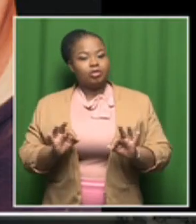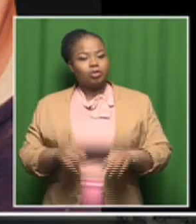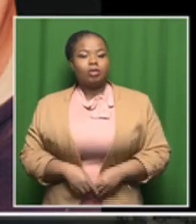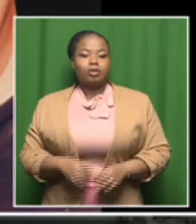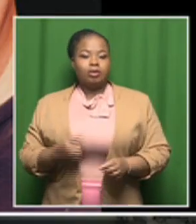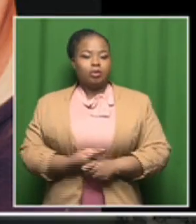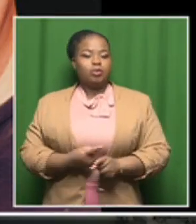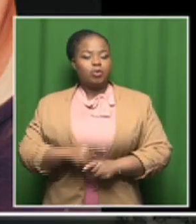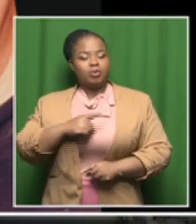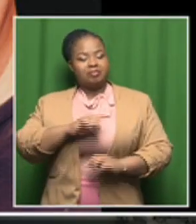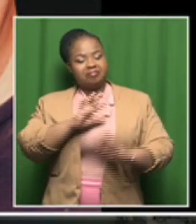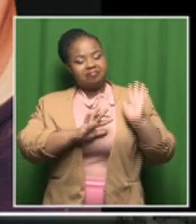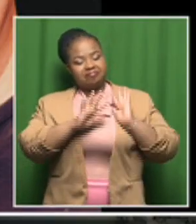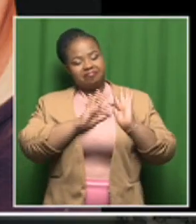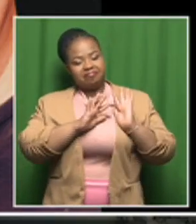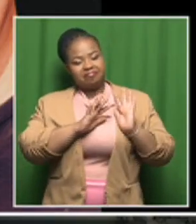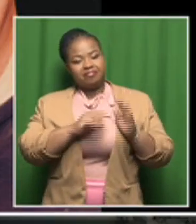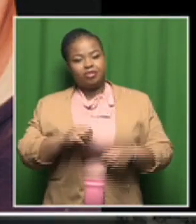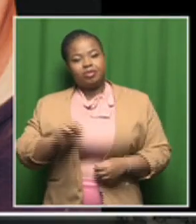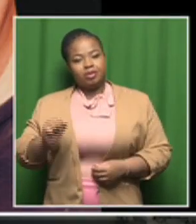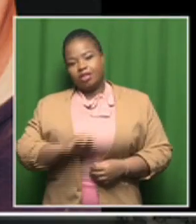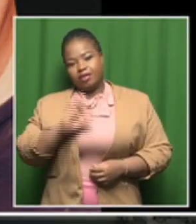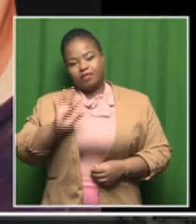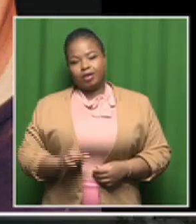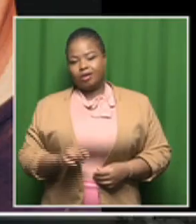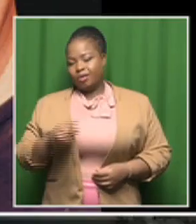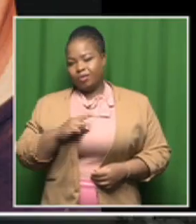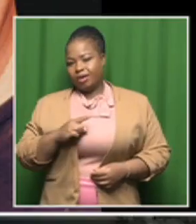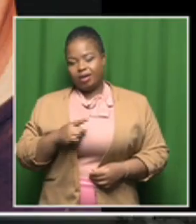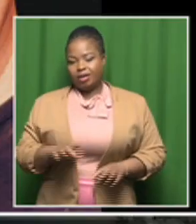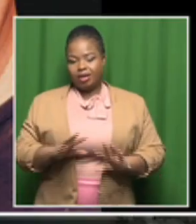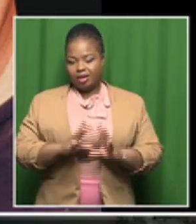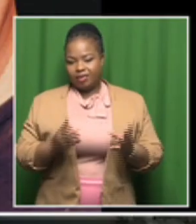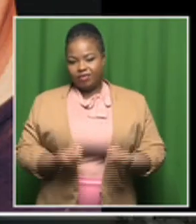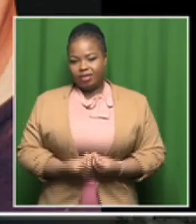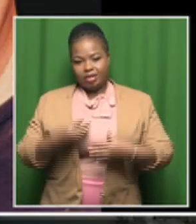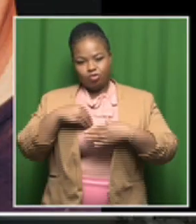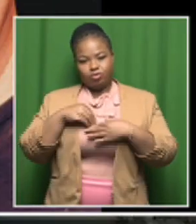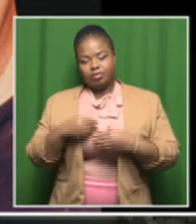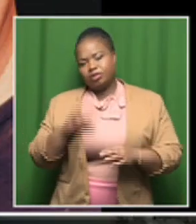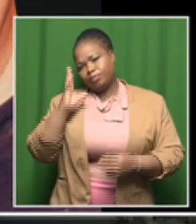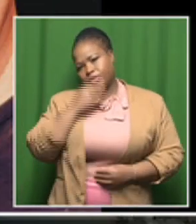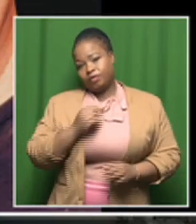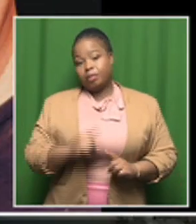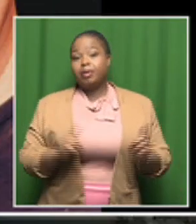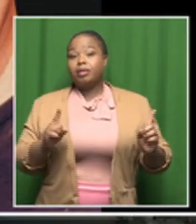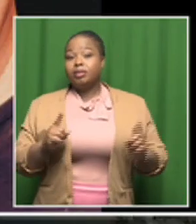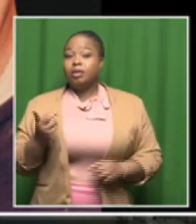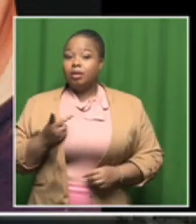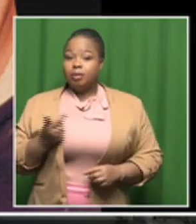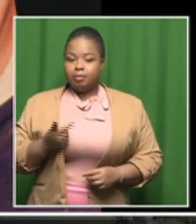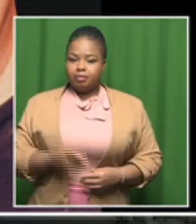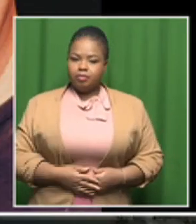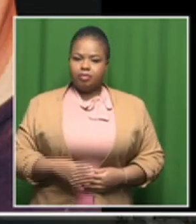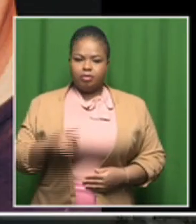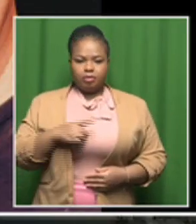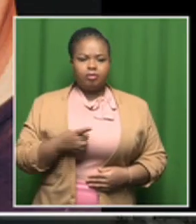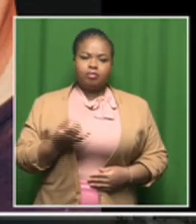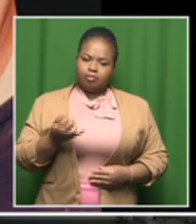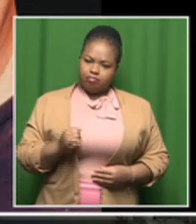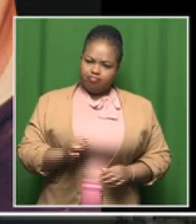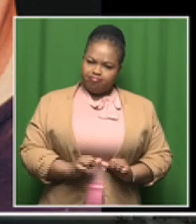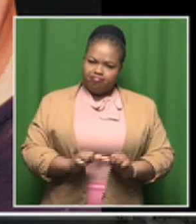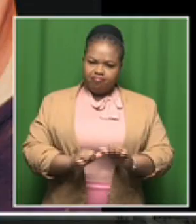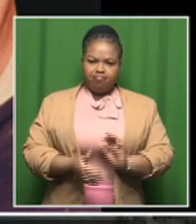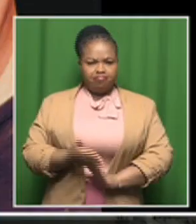are the history of this country. You have all of it under your belt, and it's so beautiful. But what's even more beautiful is that you're still carrying